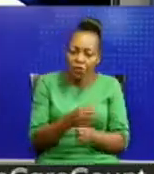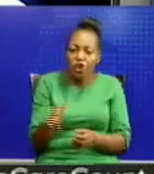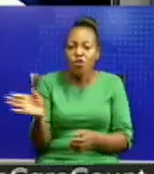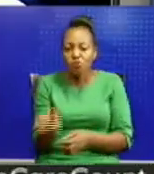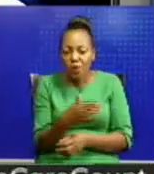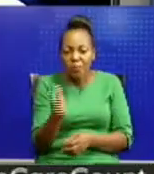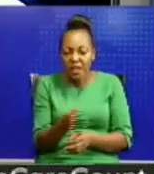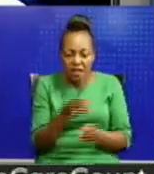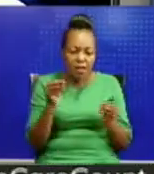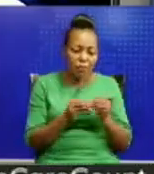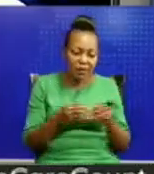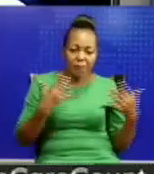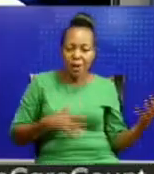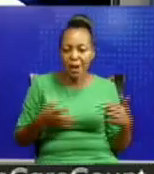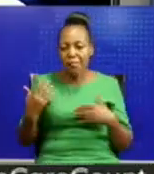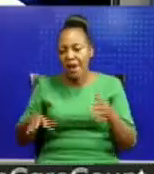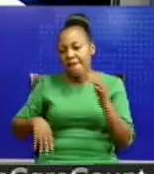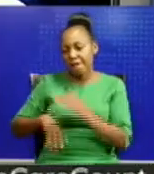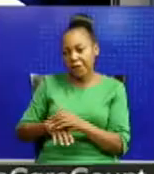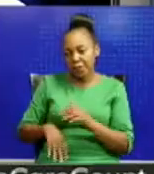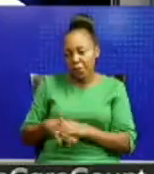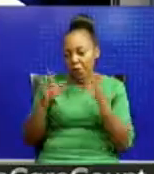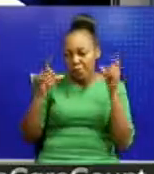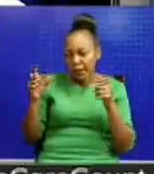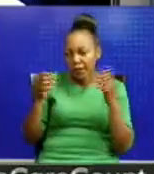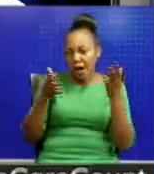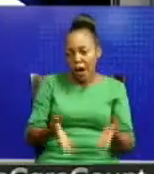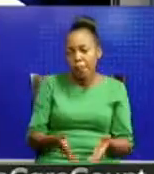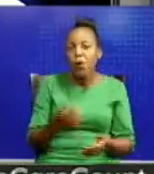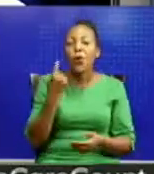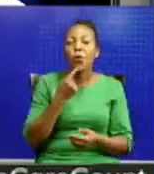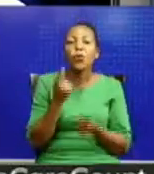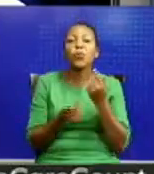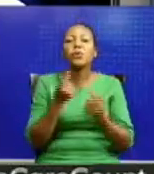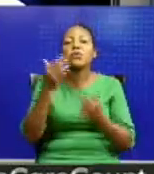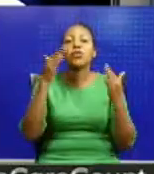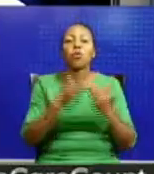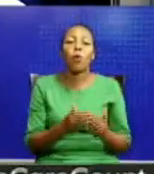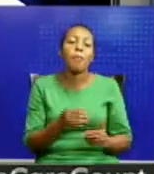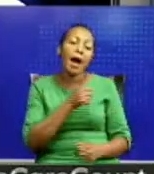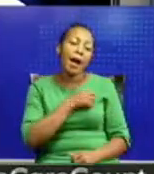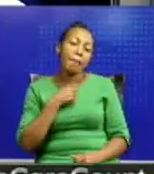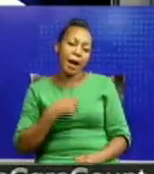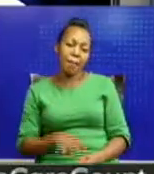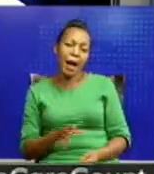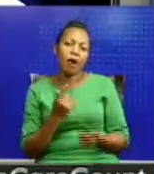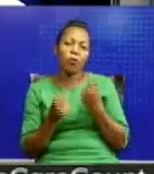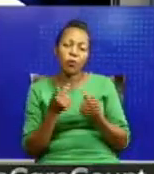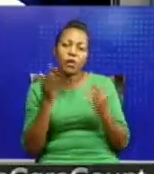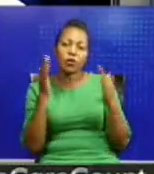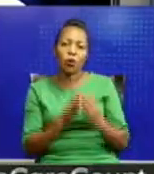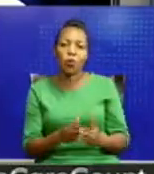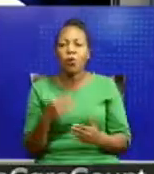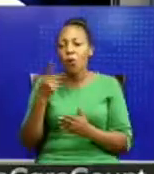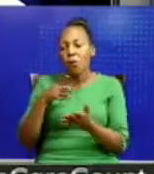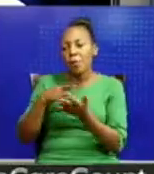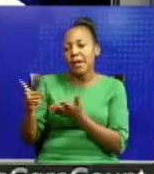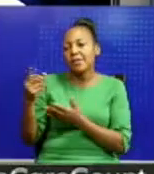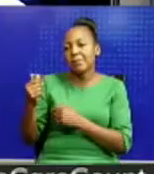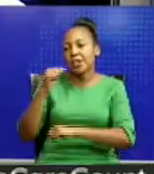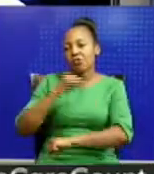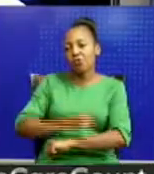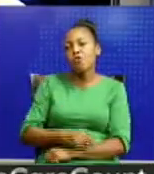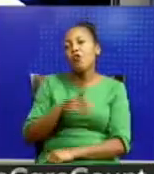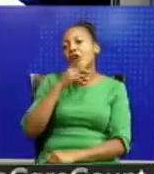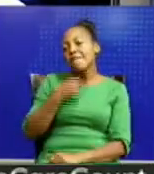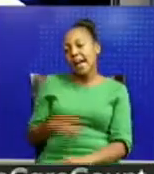sweeping and boys playing football. They still have who cooks at home, mommy cooks at home. Who pays fees, daddy pays fees. So the